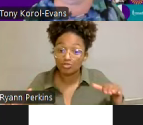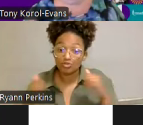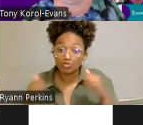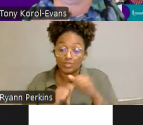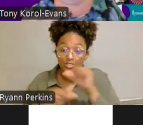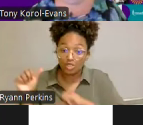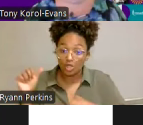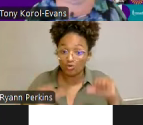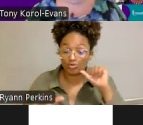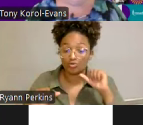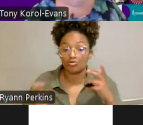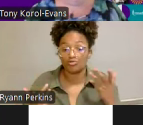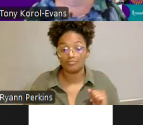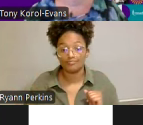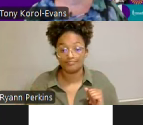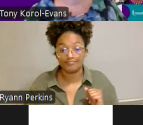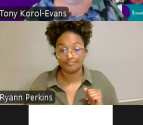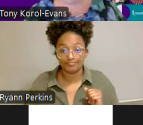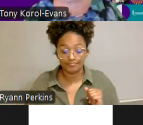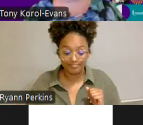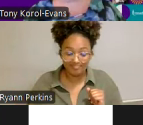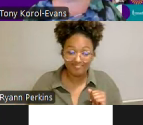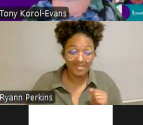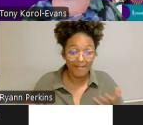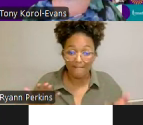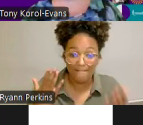it. Maybe this was the thing that broke your love.